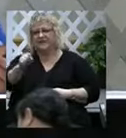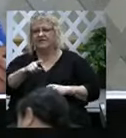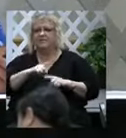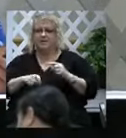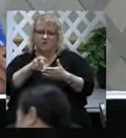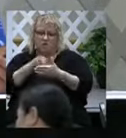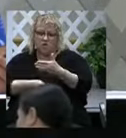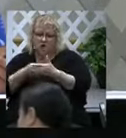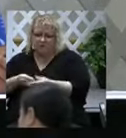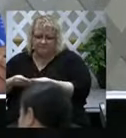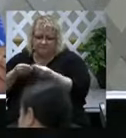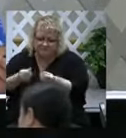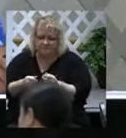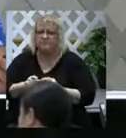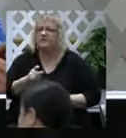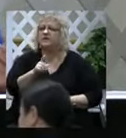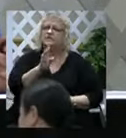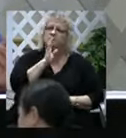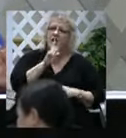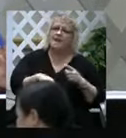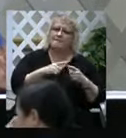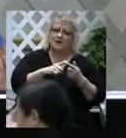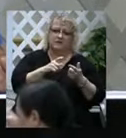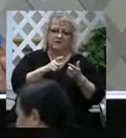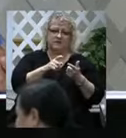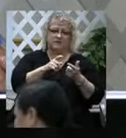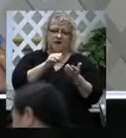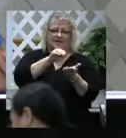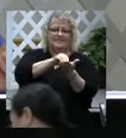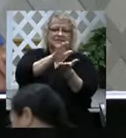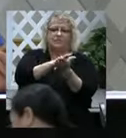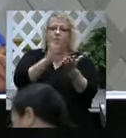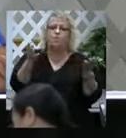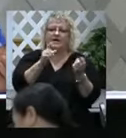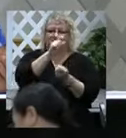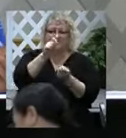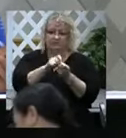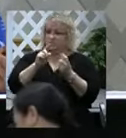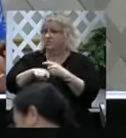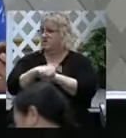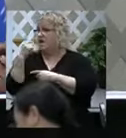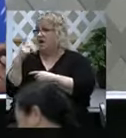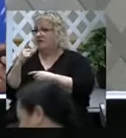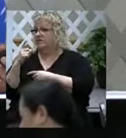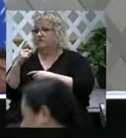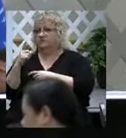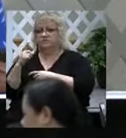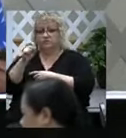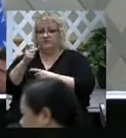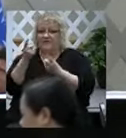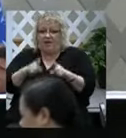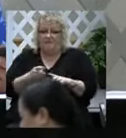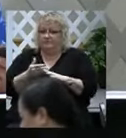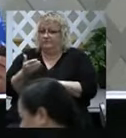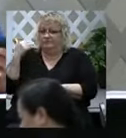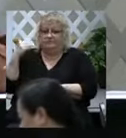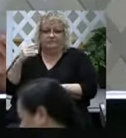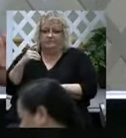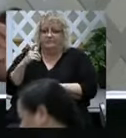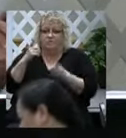cost and all that type of stuff, but let's just worry about how big this universe of documents is, and that can happen today. That conversation can happen Monday. So